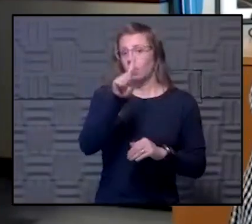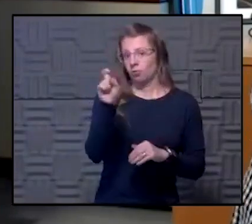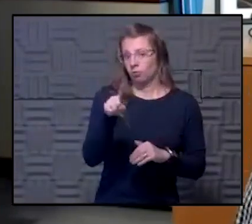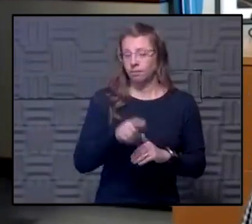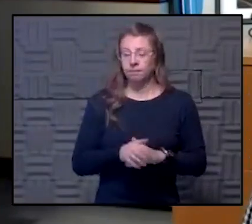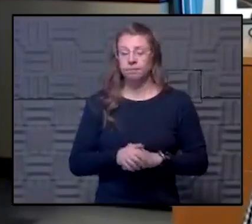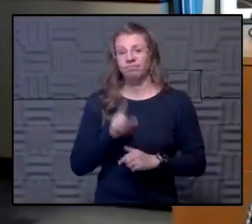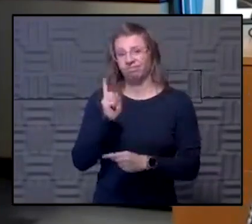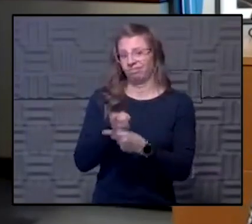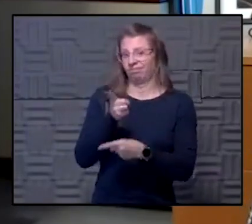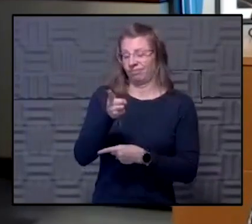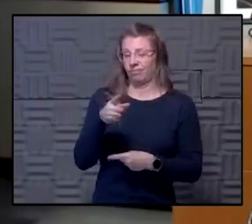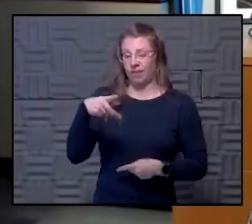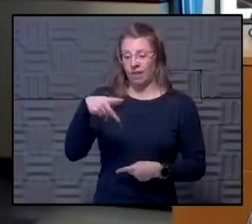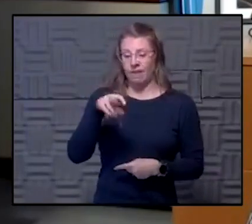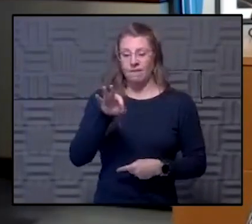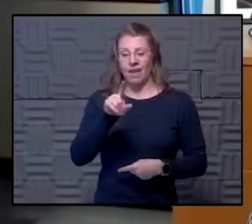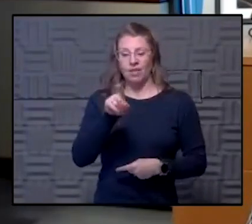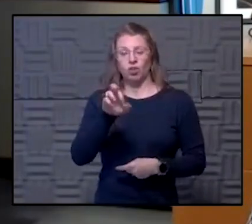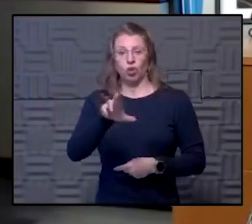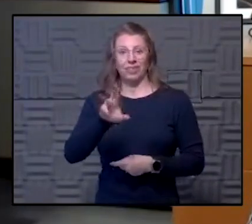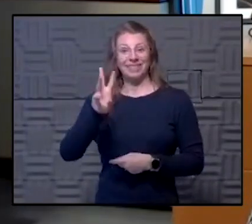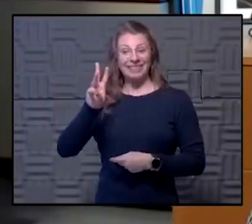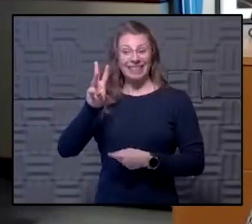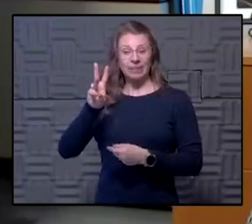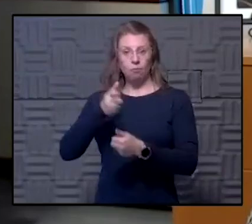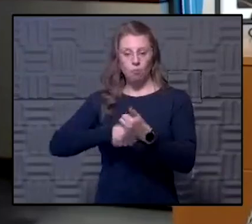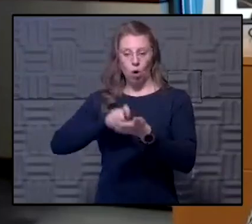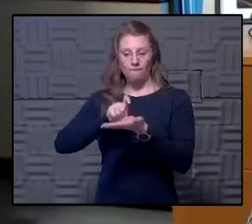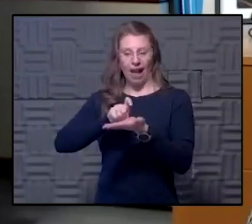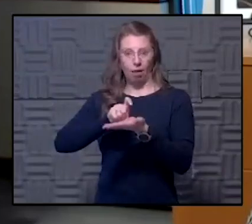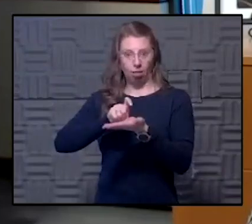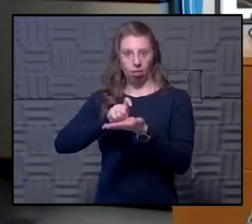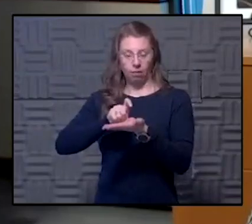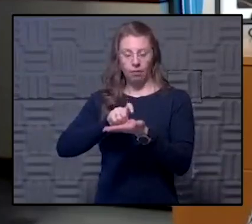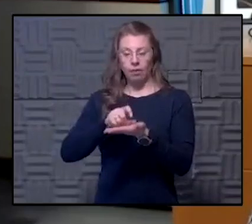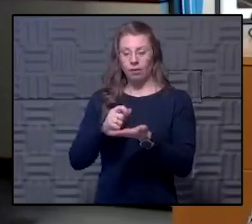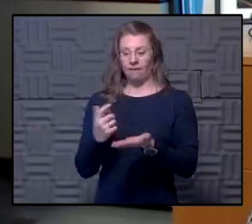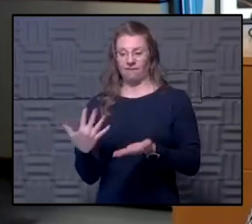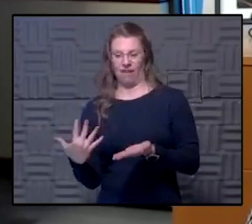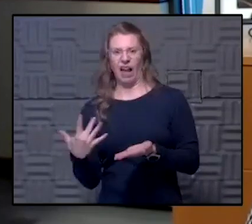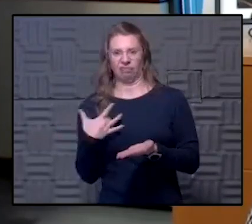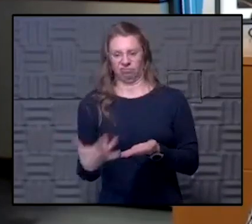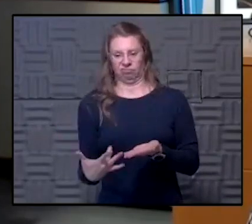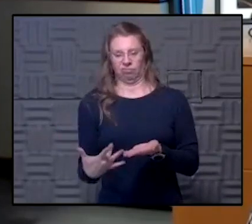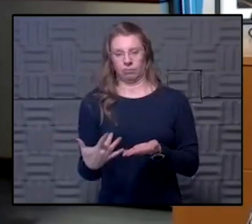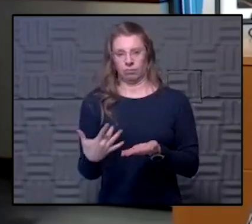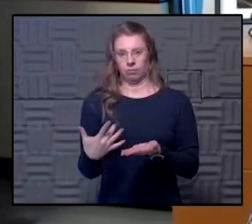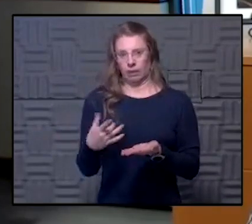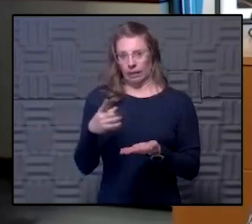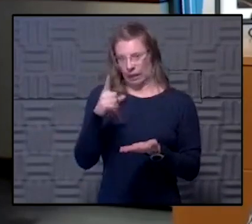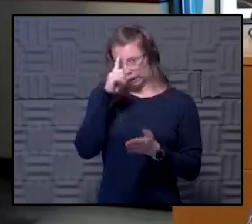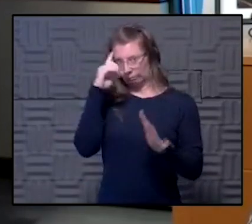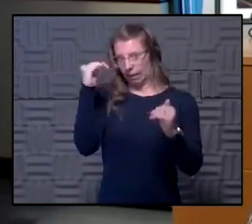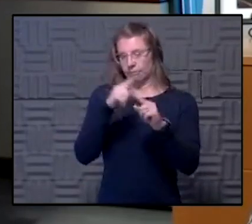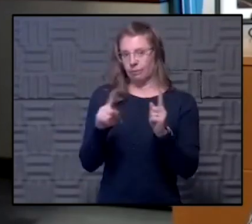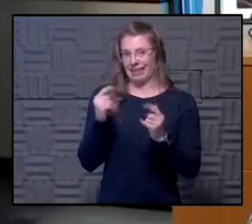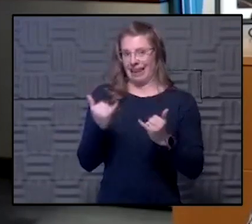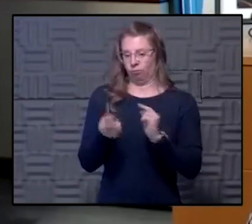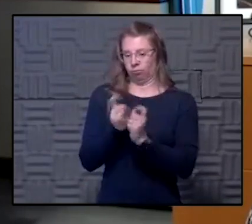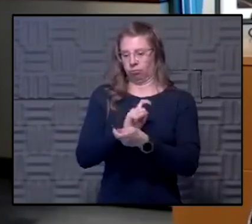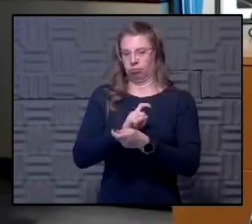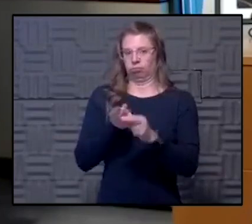You're exactly right. The Pfizer, by getting 6 doses per vial out of a 5-dose vial, allows for some of that, but the bulk of that